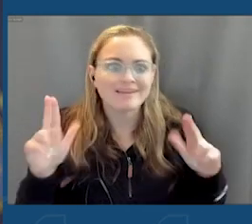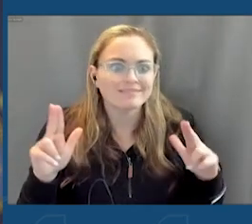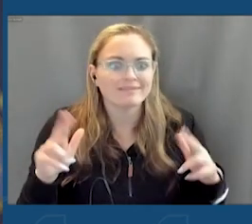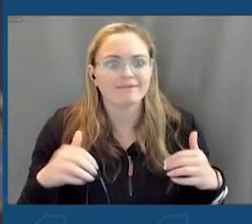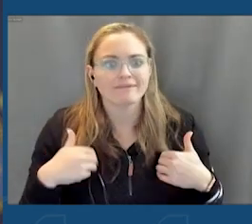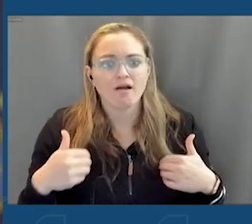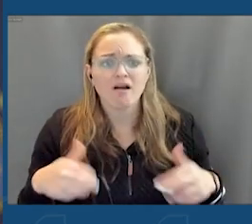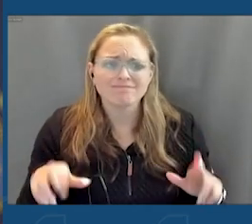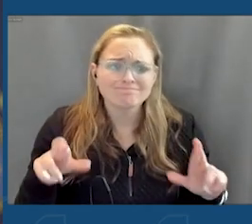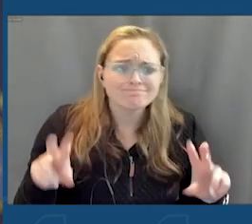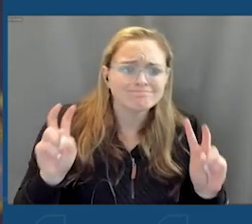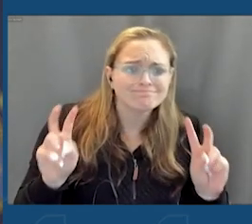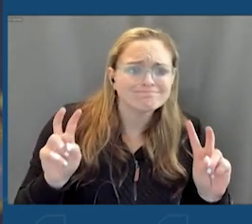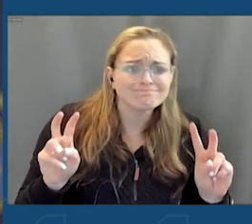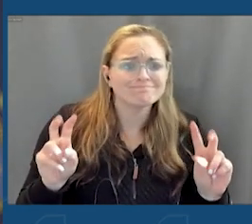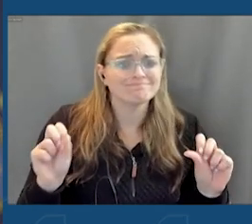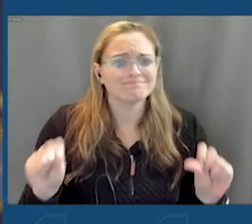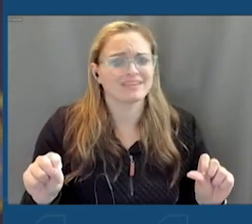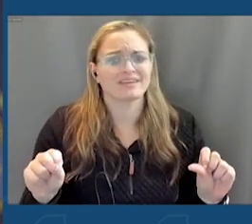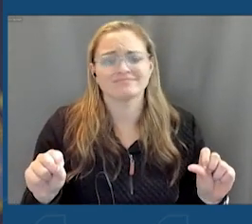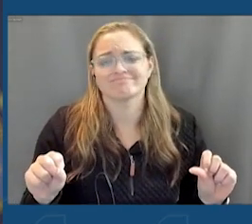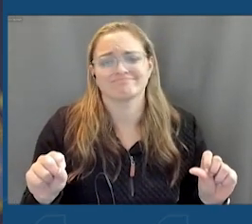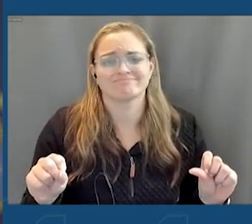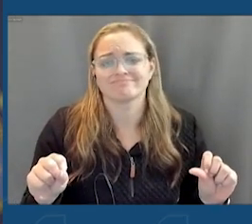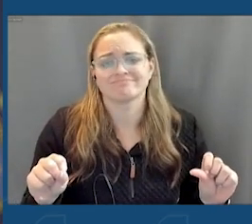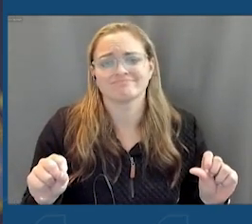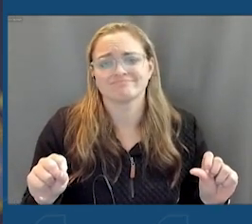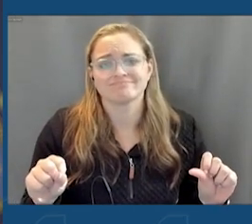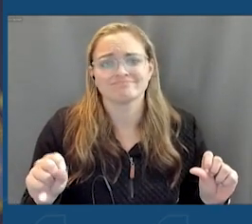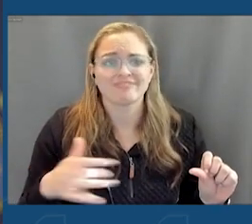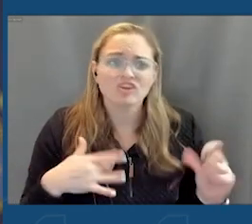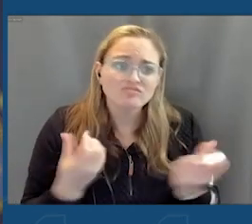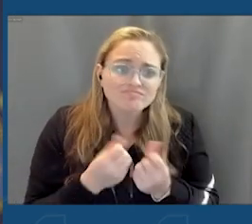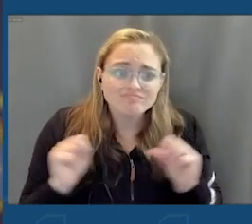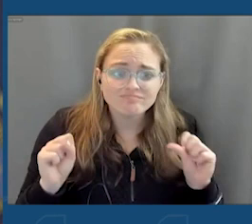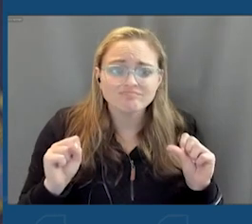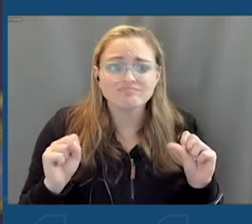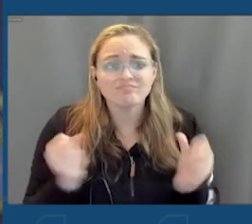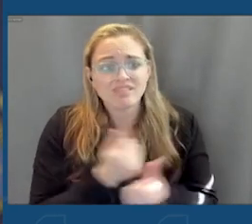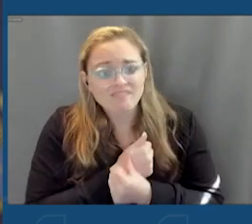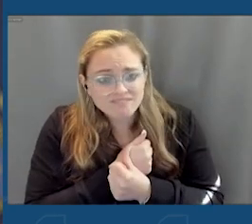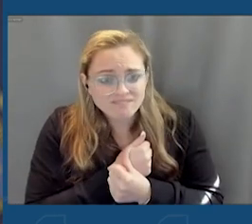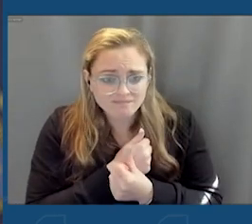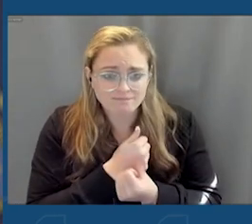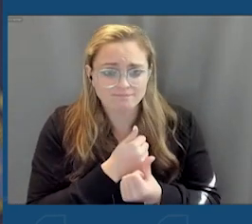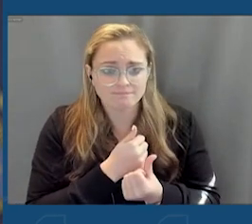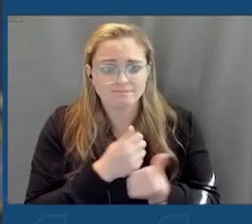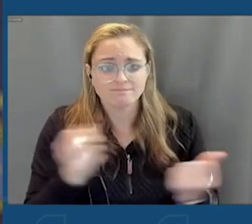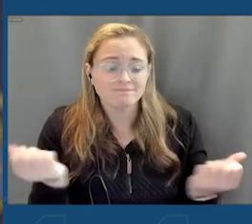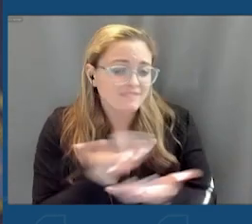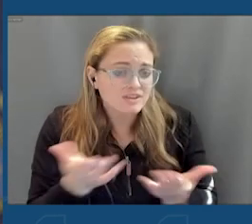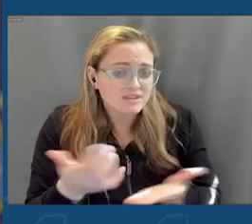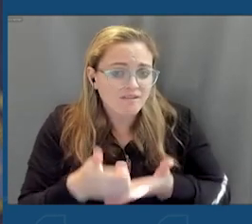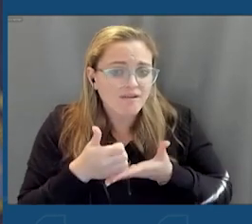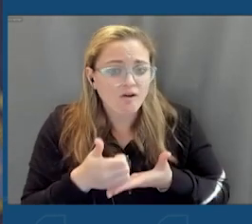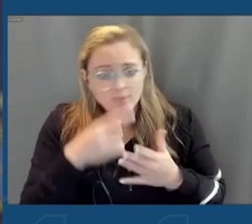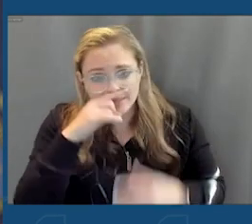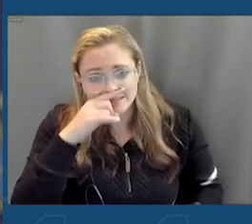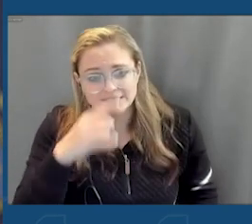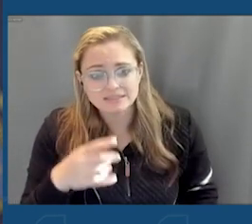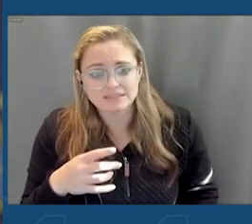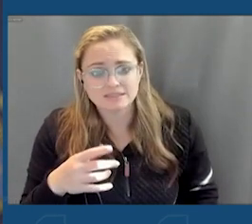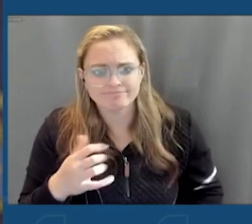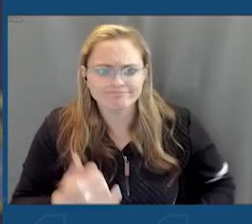hopeful that they can just have security, have love, all the things that help our kids